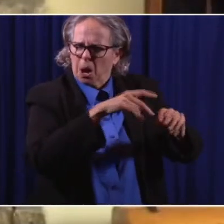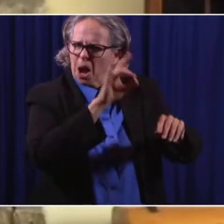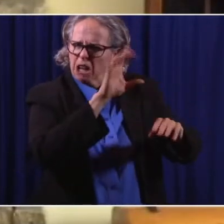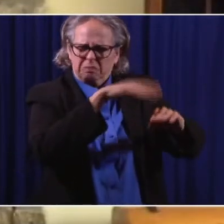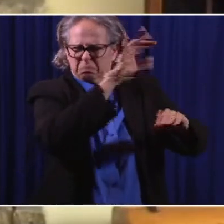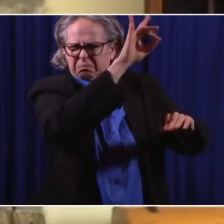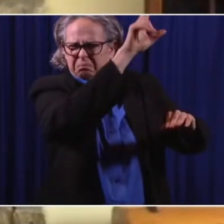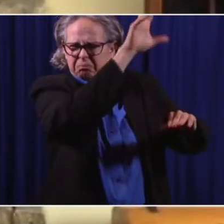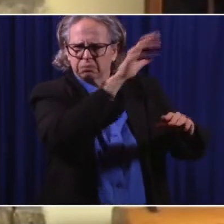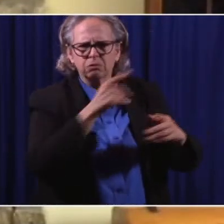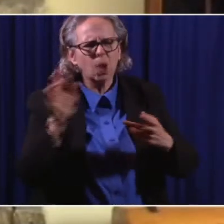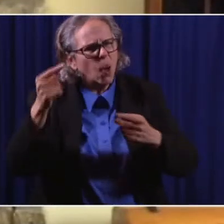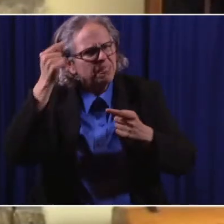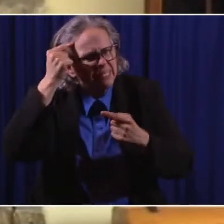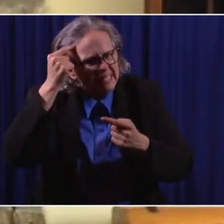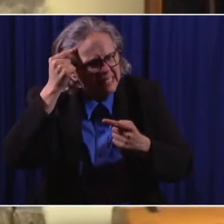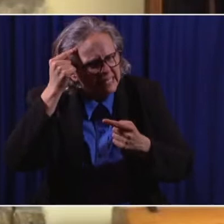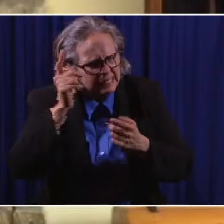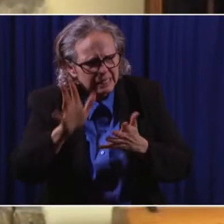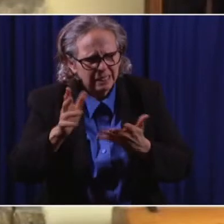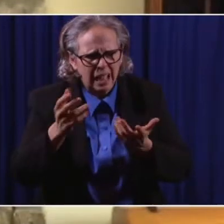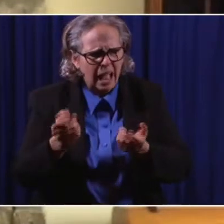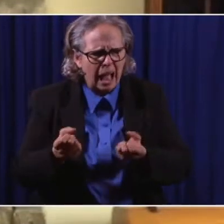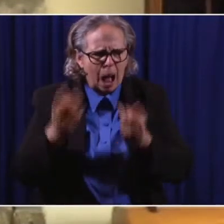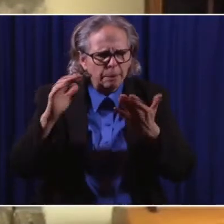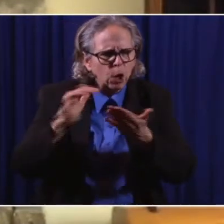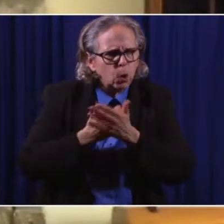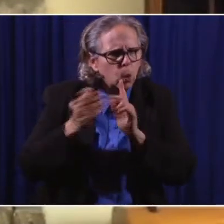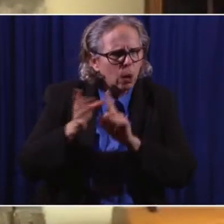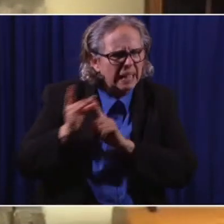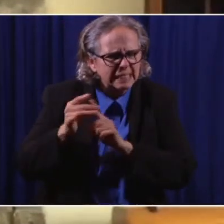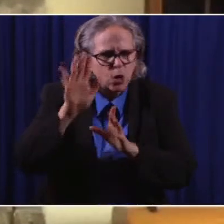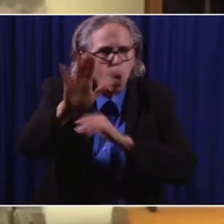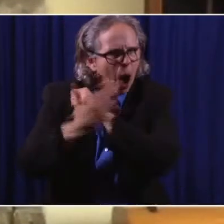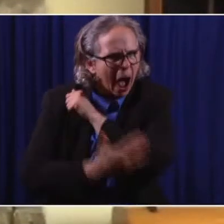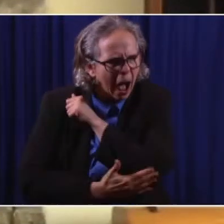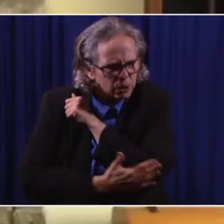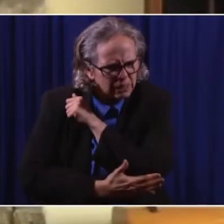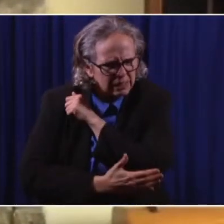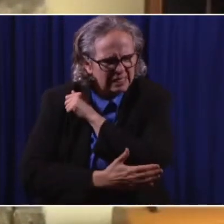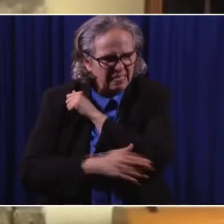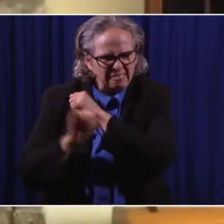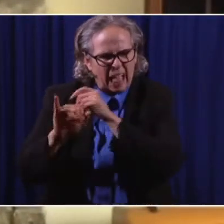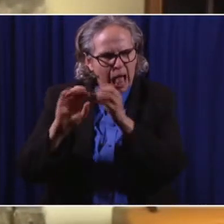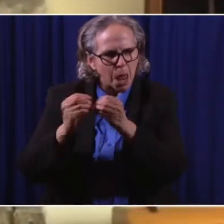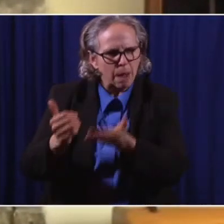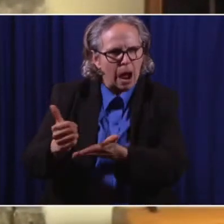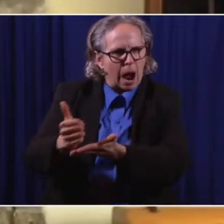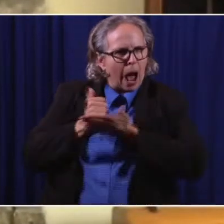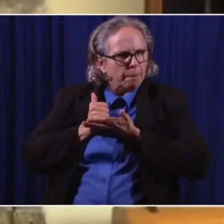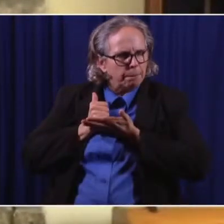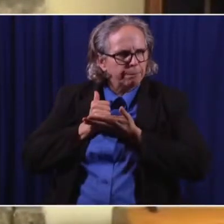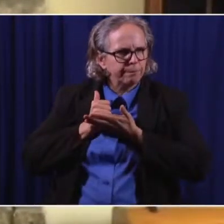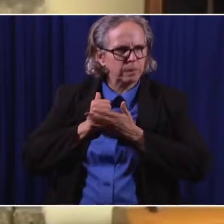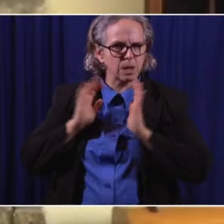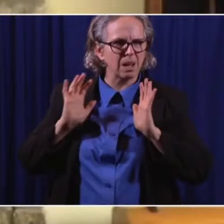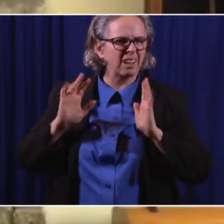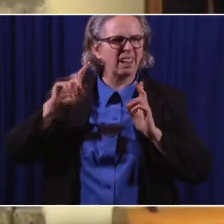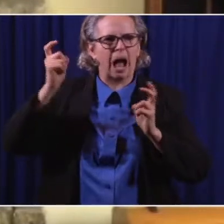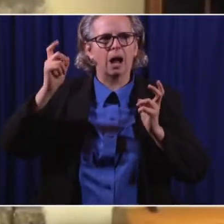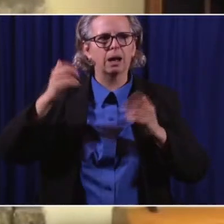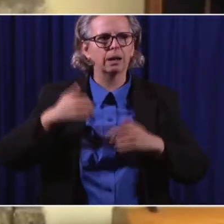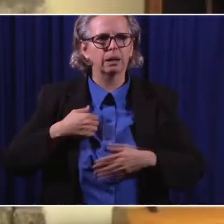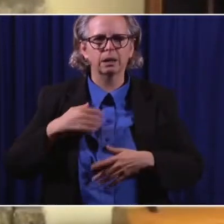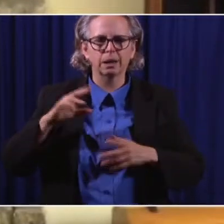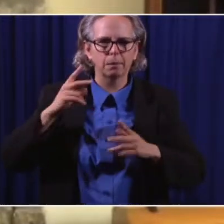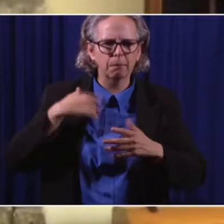you are, number of cases per 100,000 in the last 2 weeks. That really kind of tells you what your odds are of running into somebody who's got it. And